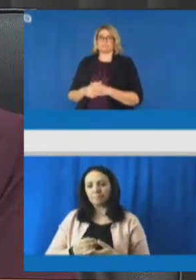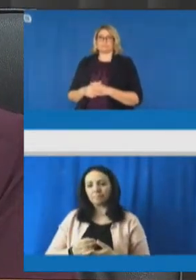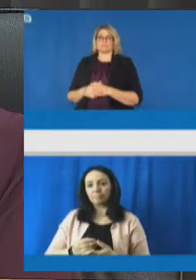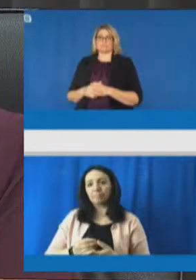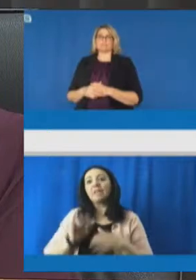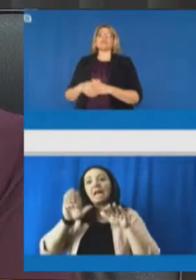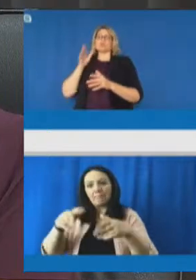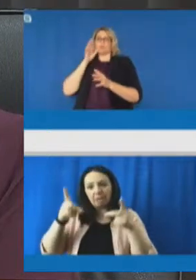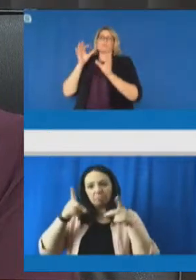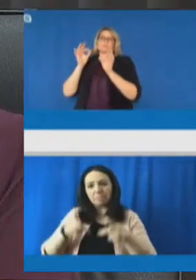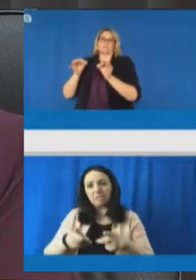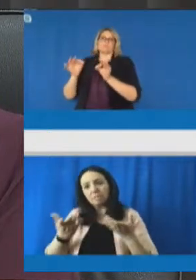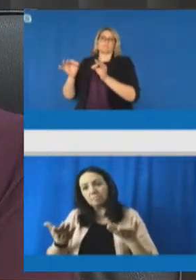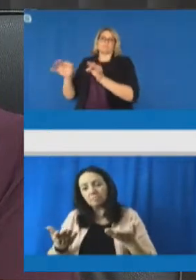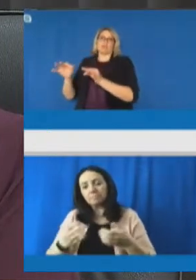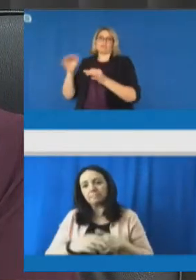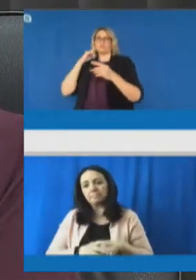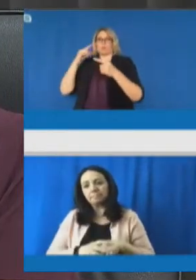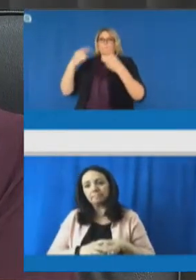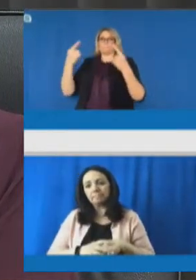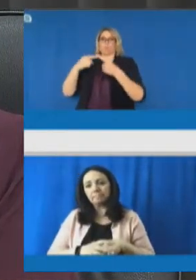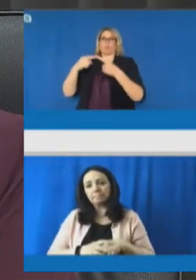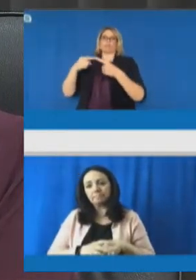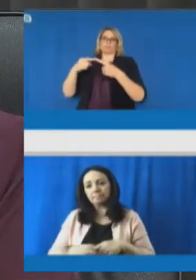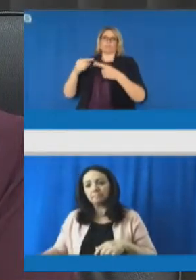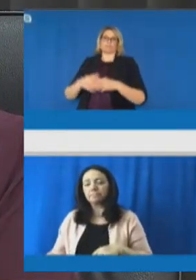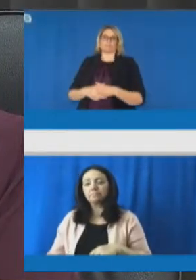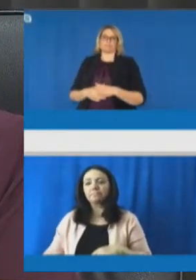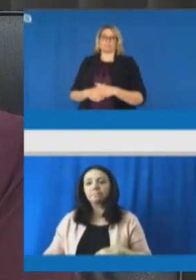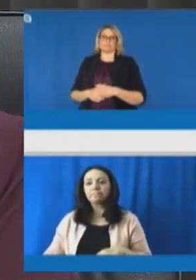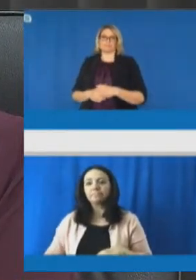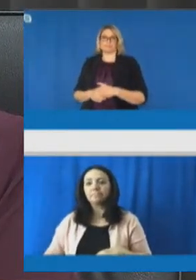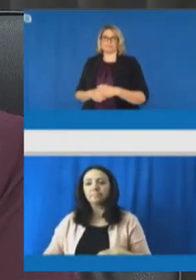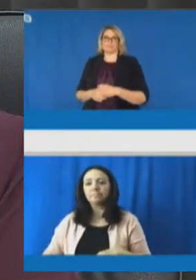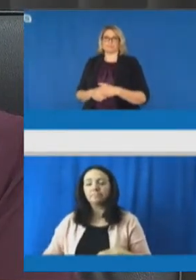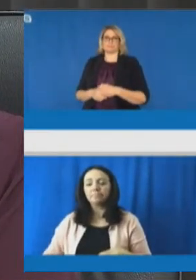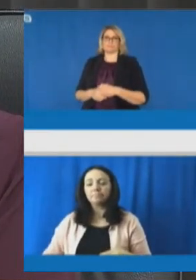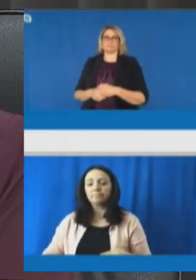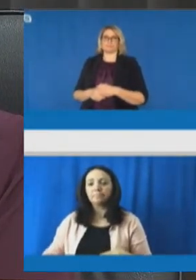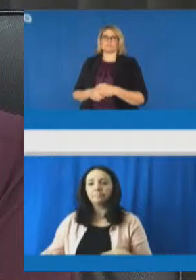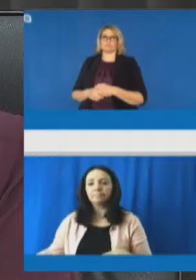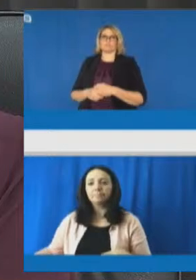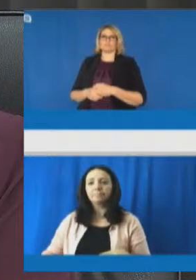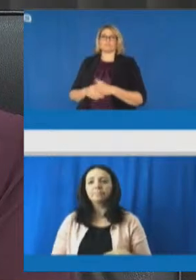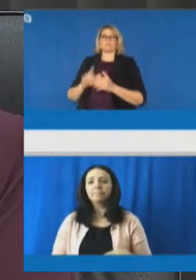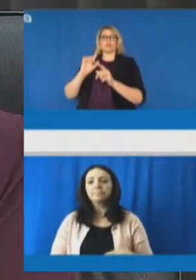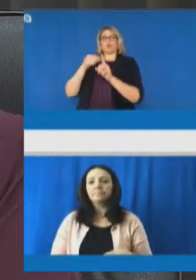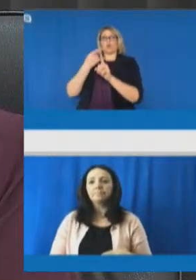Thank you. Marie-Ève Arsenault, Radio-Canada.